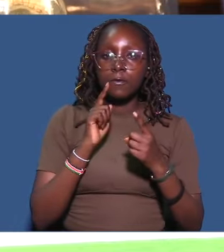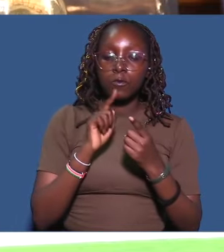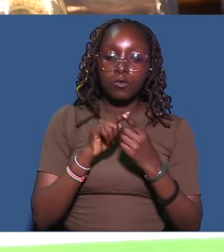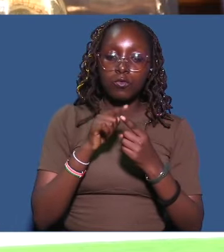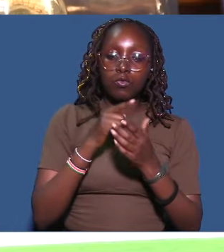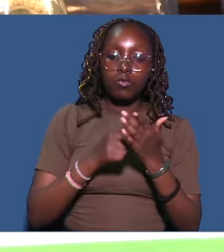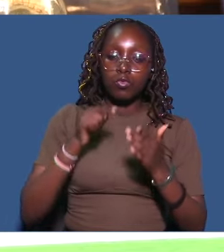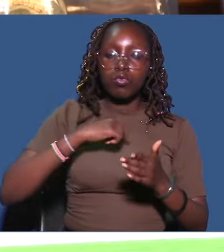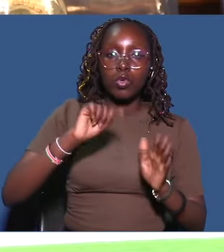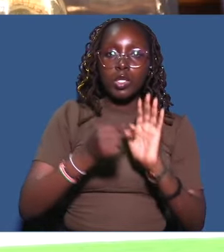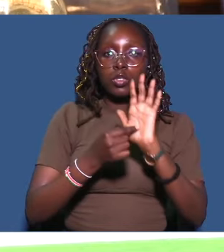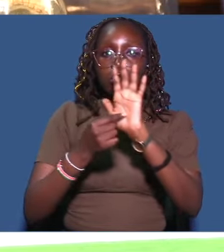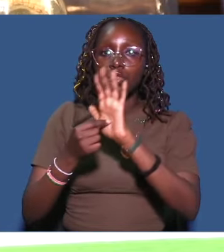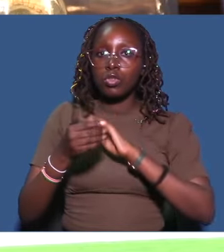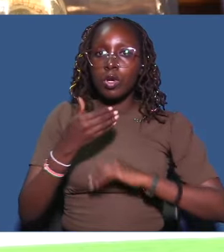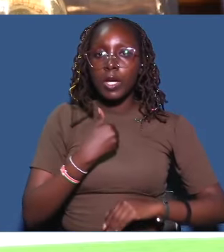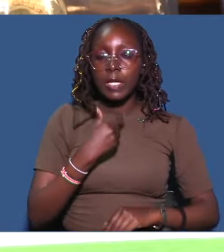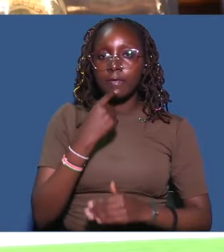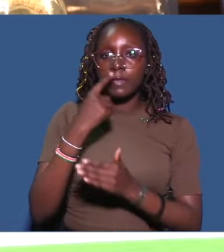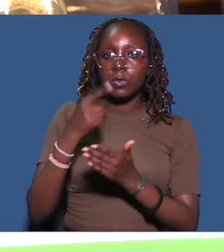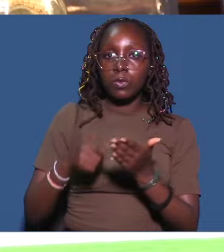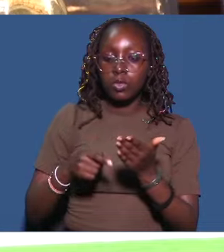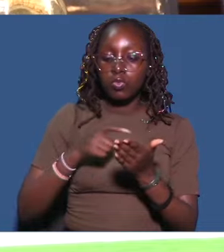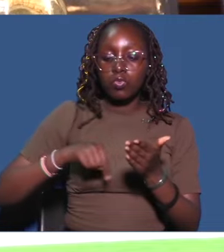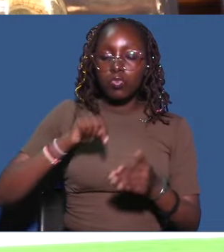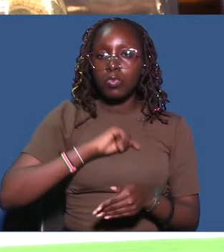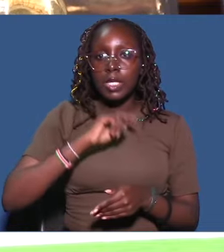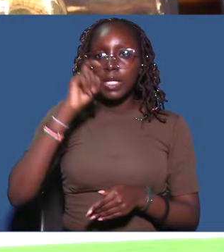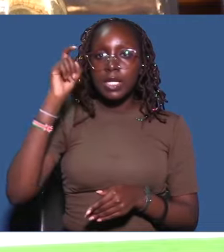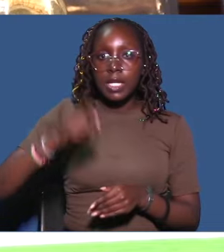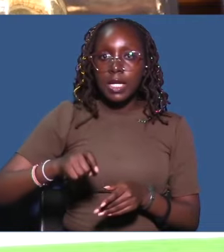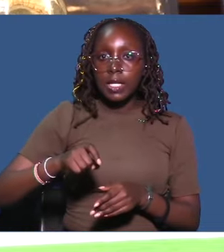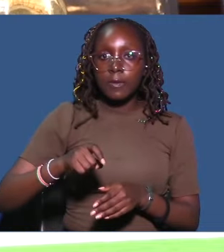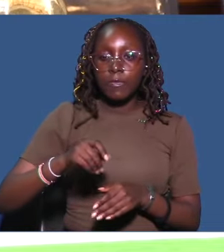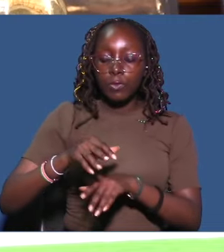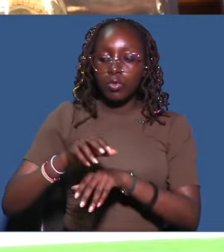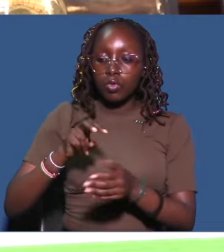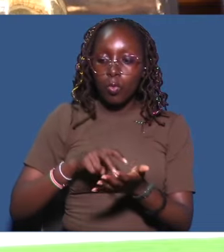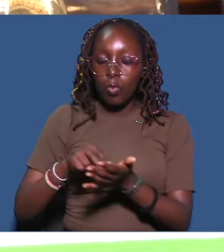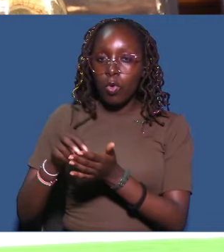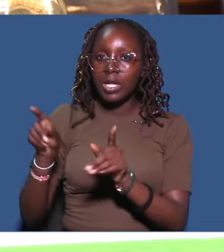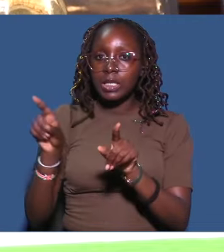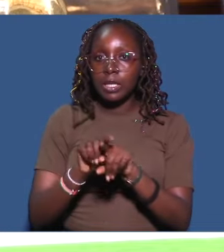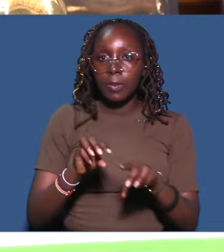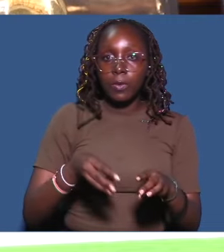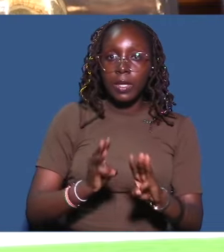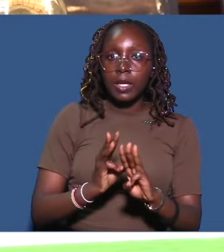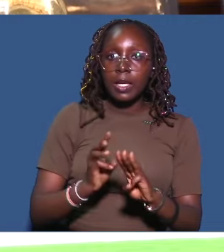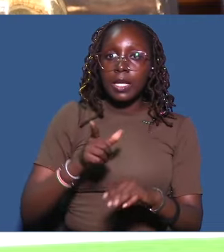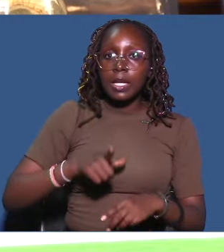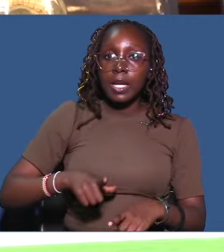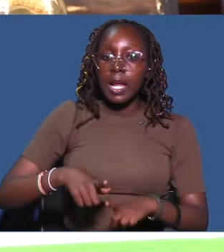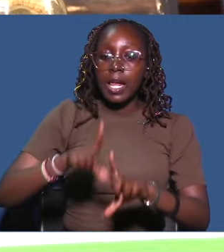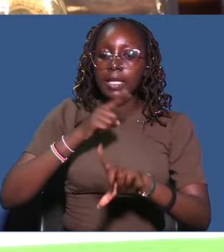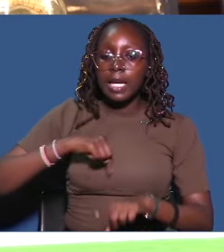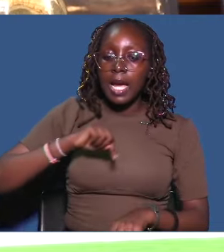already attained. He says that we need to live up to it. Walk by the same rule. Let us be of